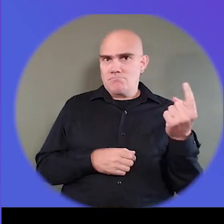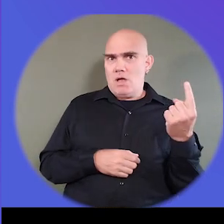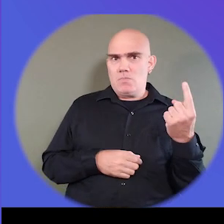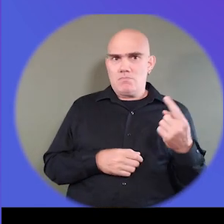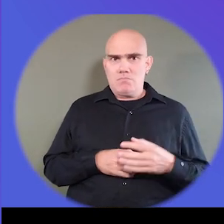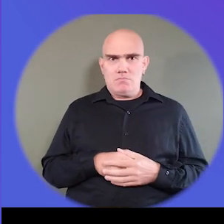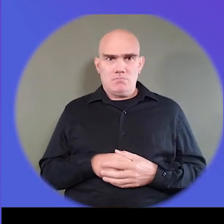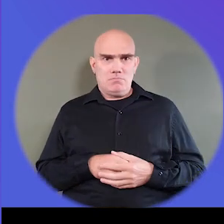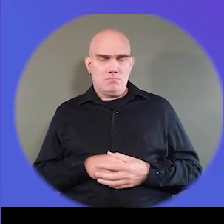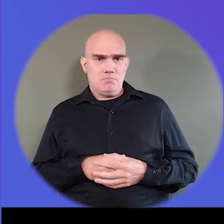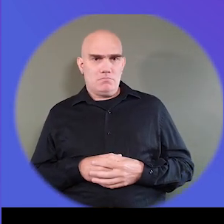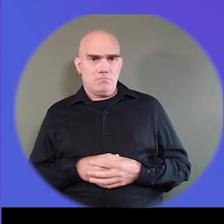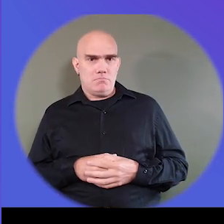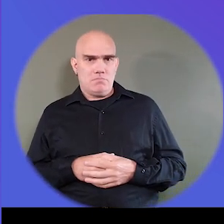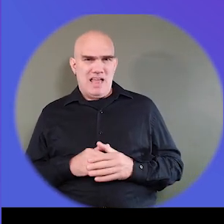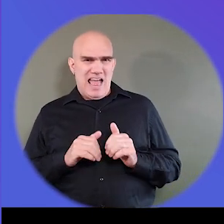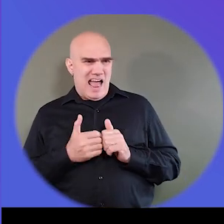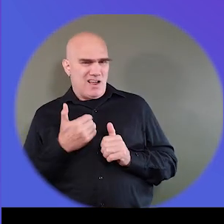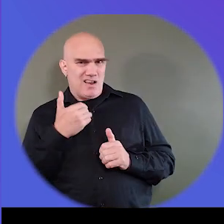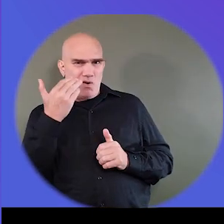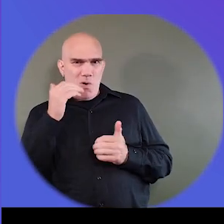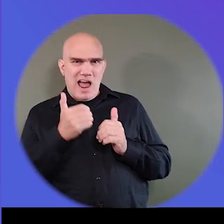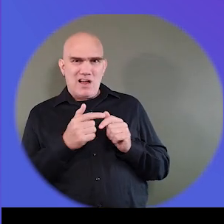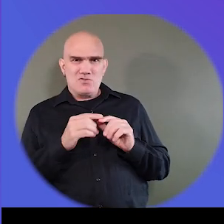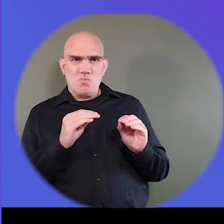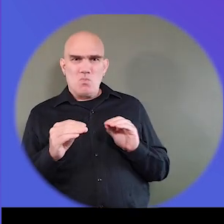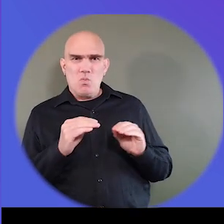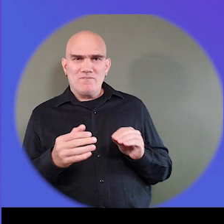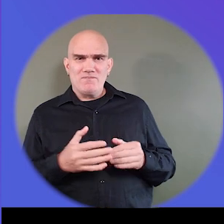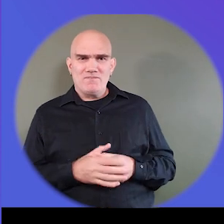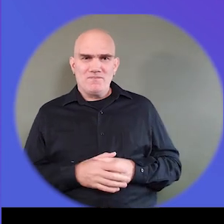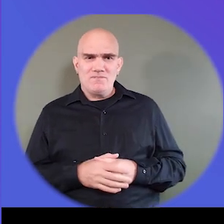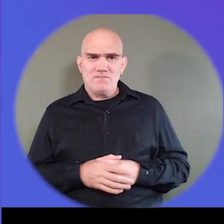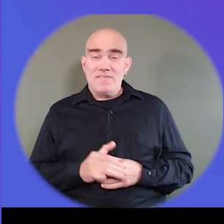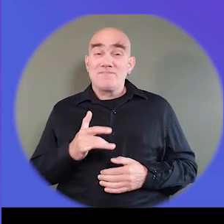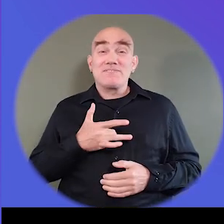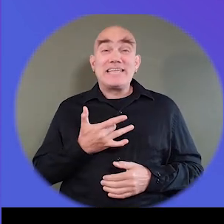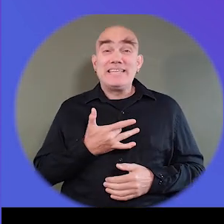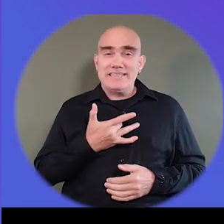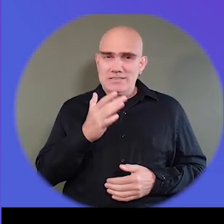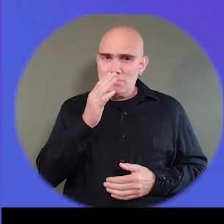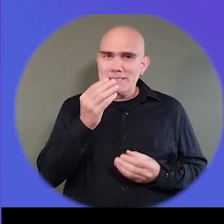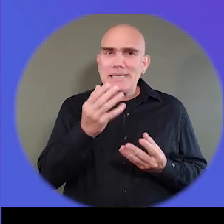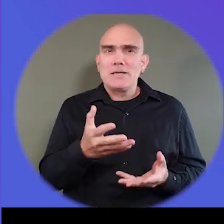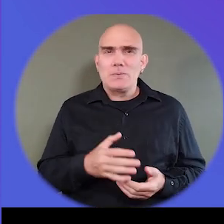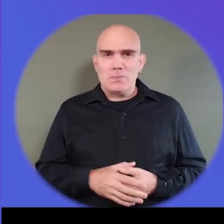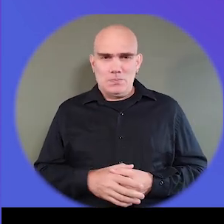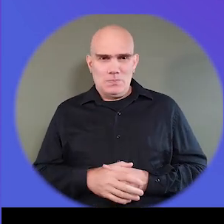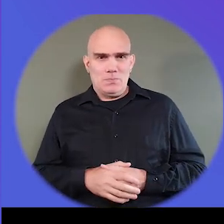someone. How do I know how to move? The feelings tell you.